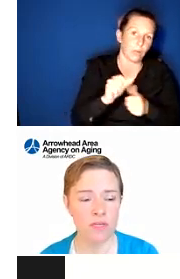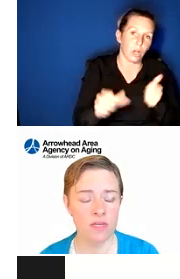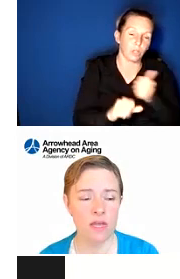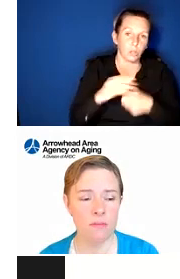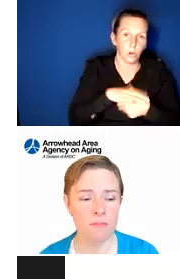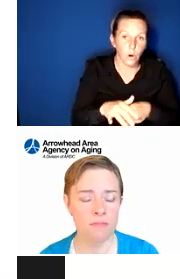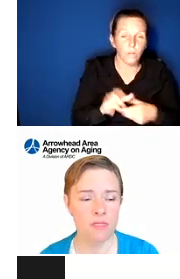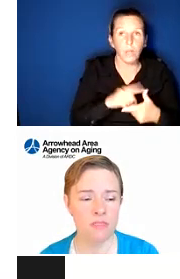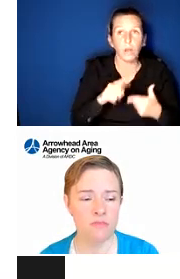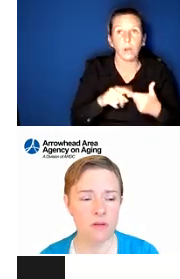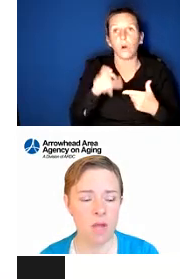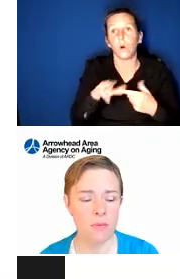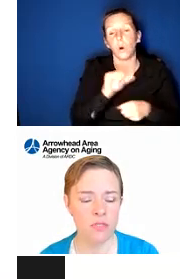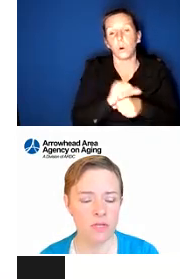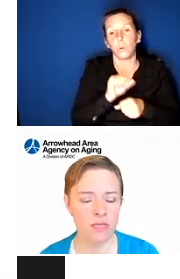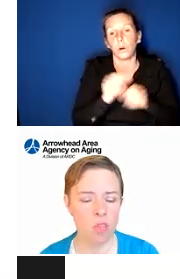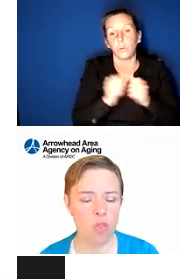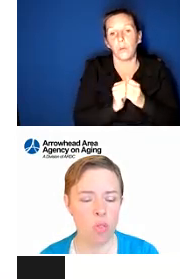with